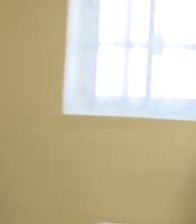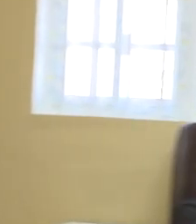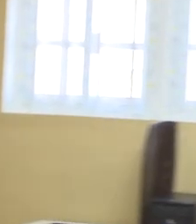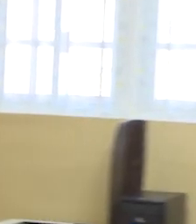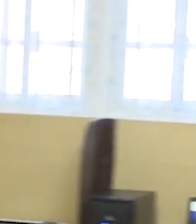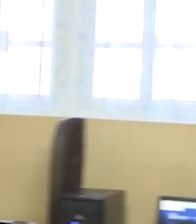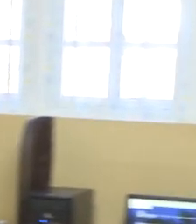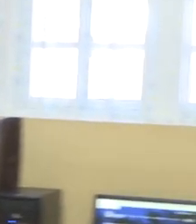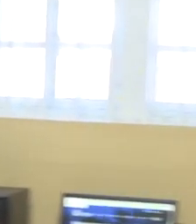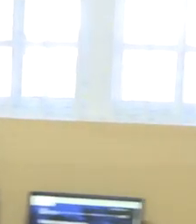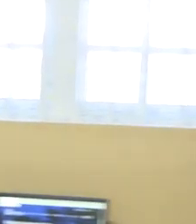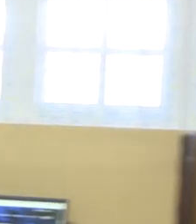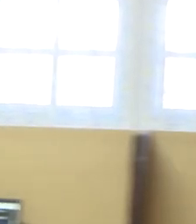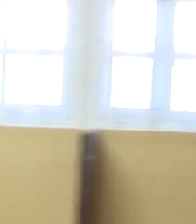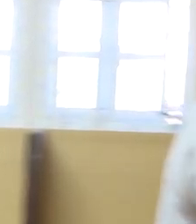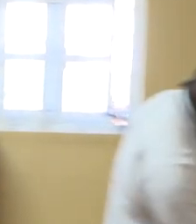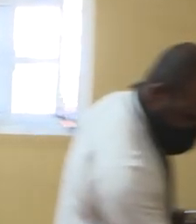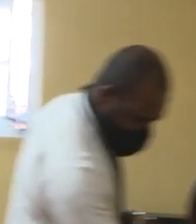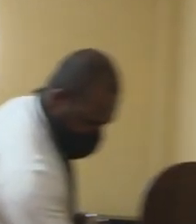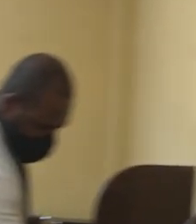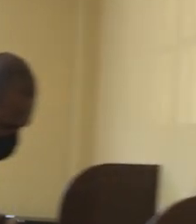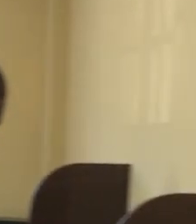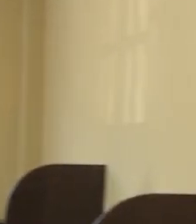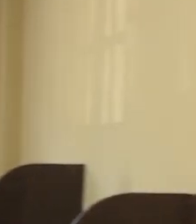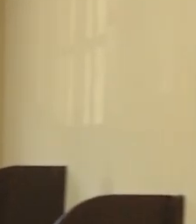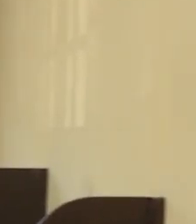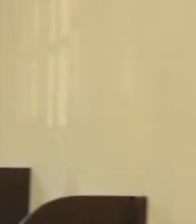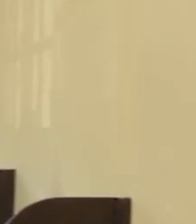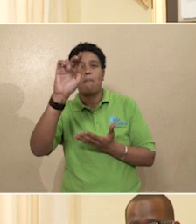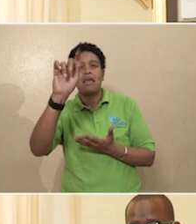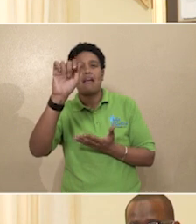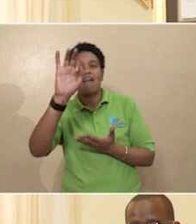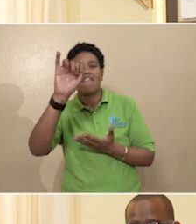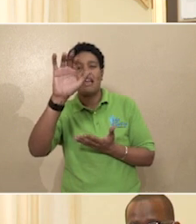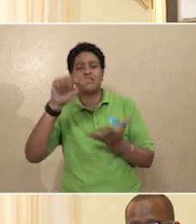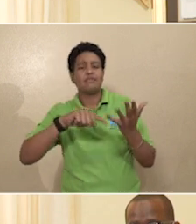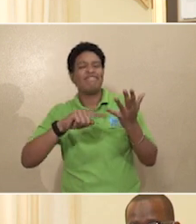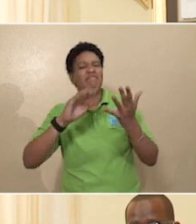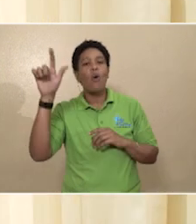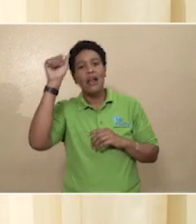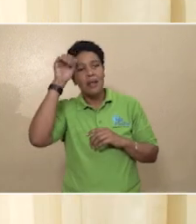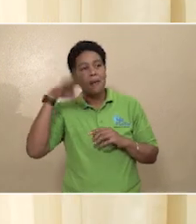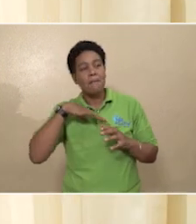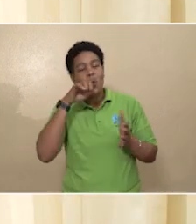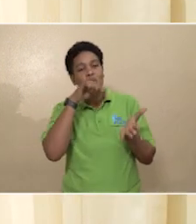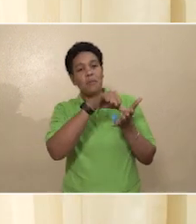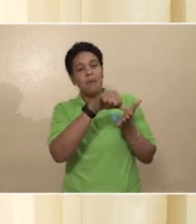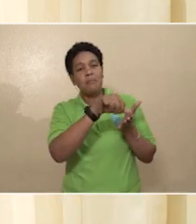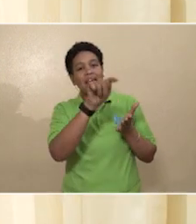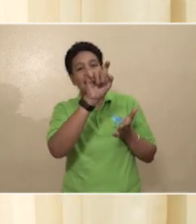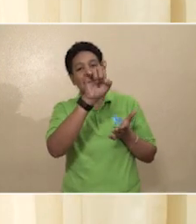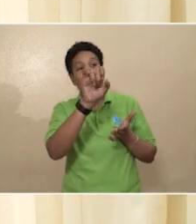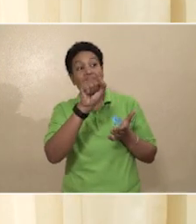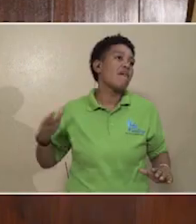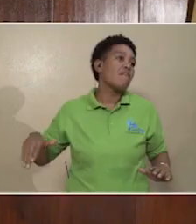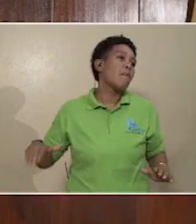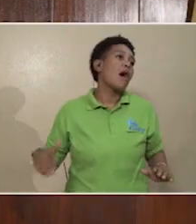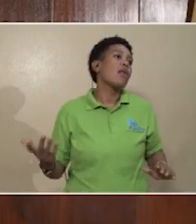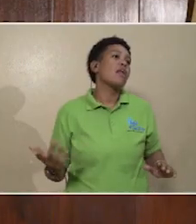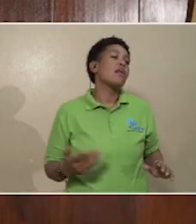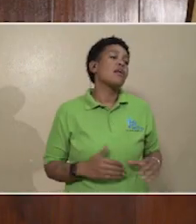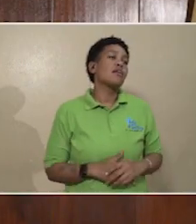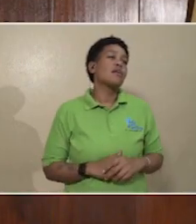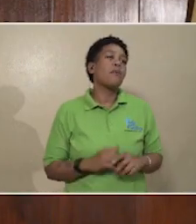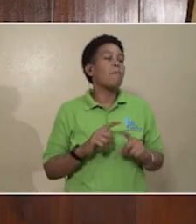rules St. Andrews experiencing that first hand Plus answers to questions as the Joint Select Committee